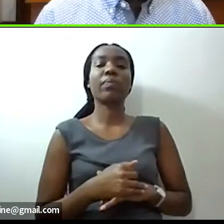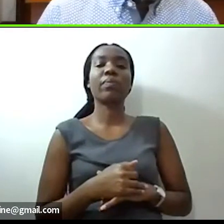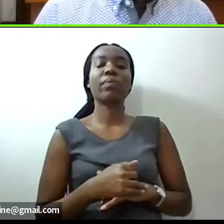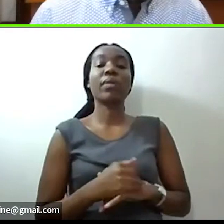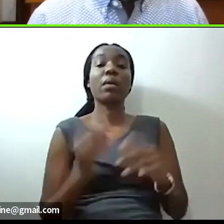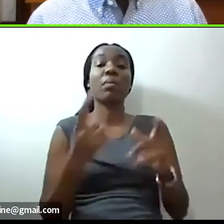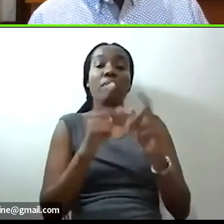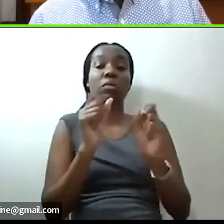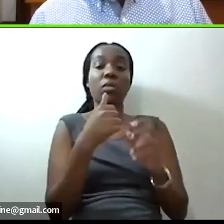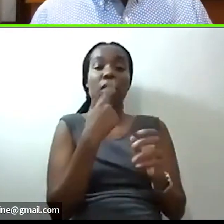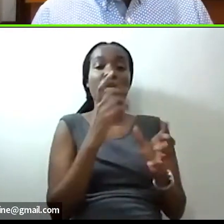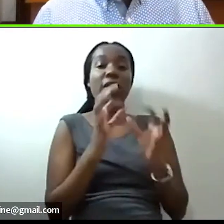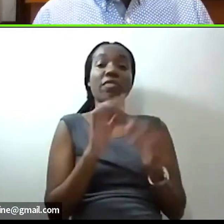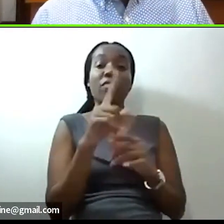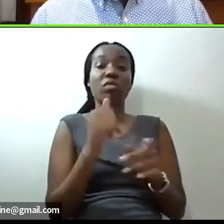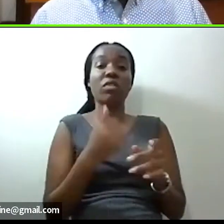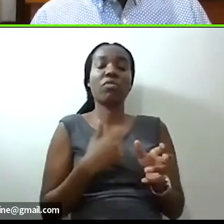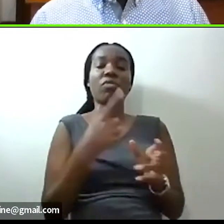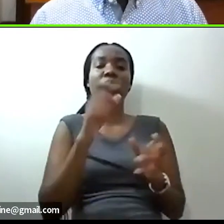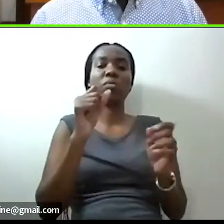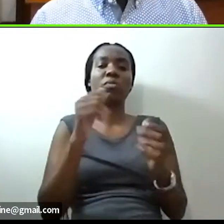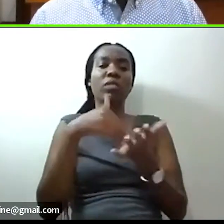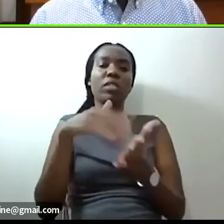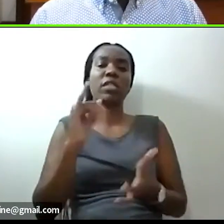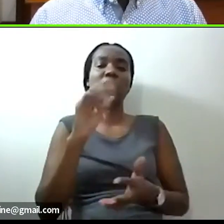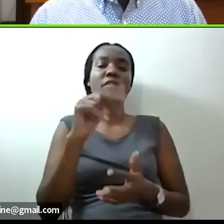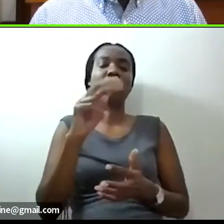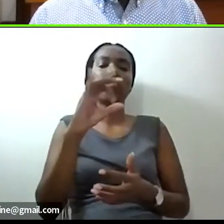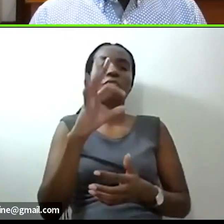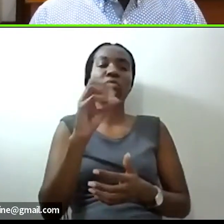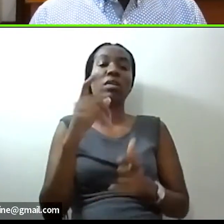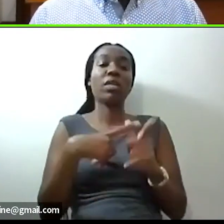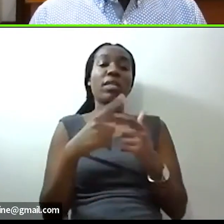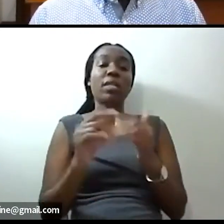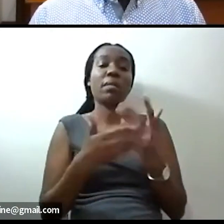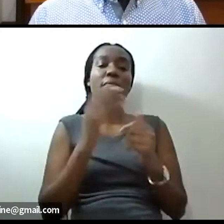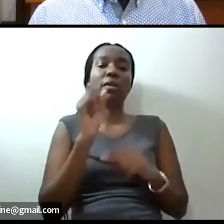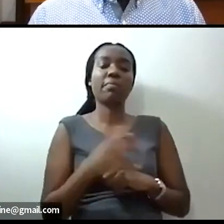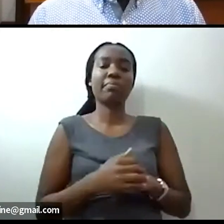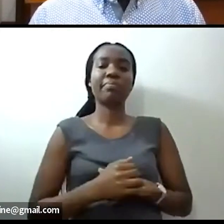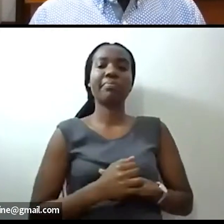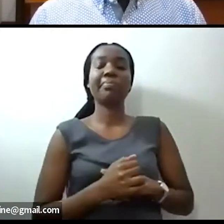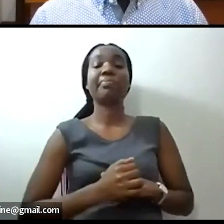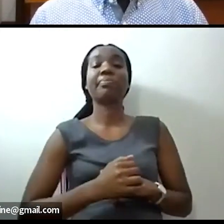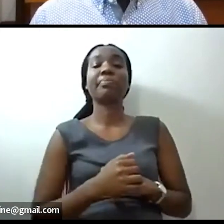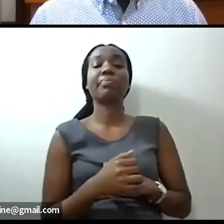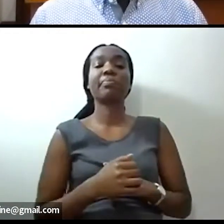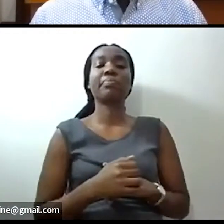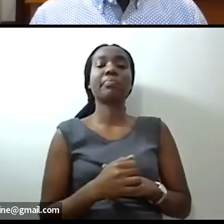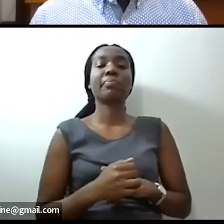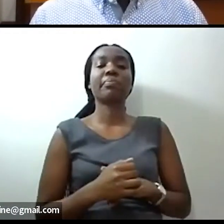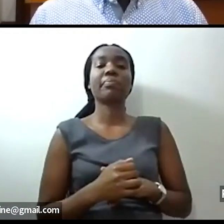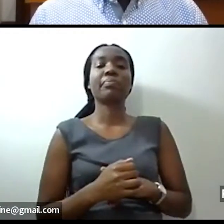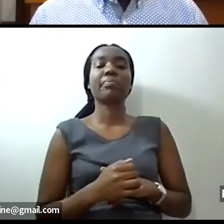have questions, also they can direct them on that info, and I will help out. Right. So please direct your questions